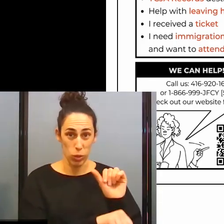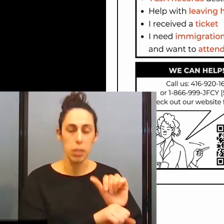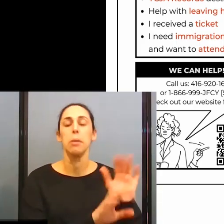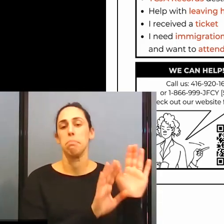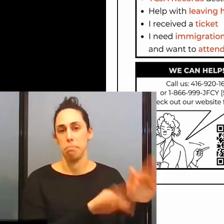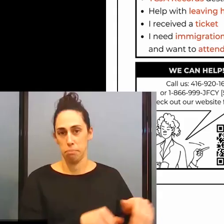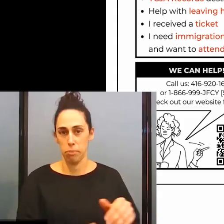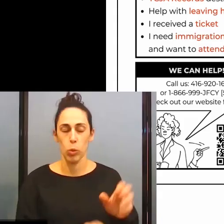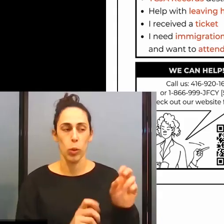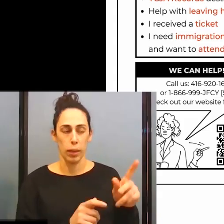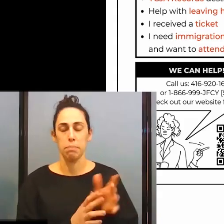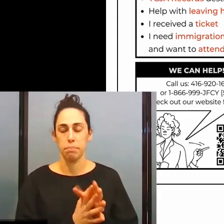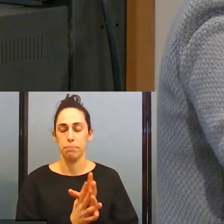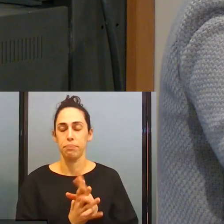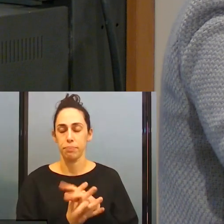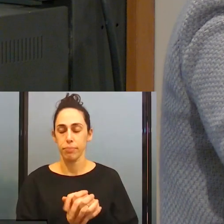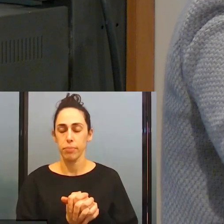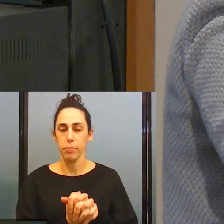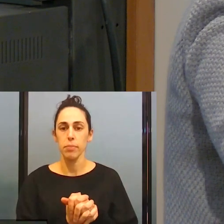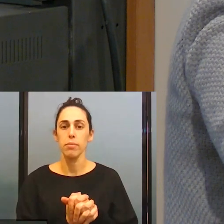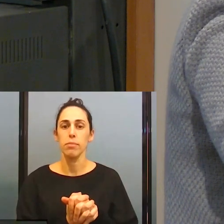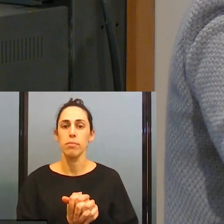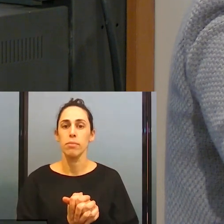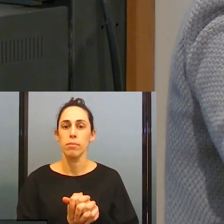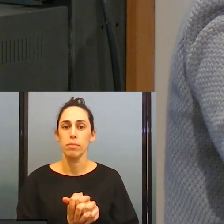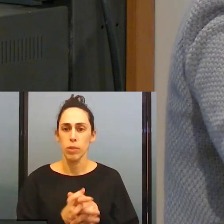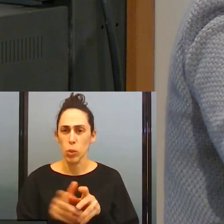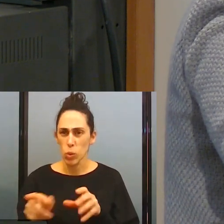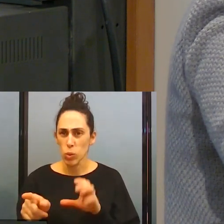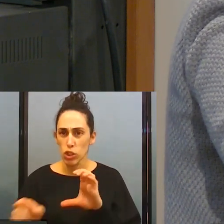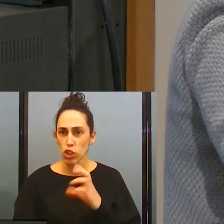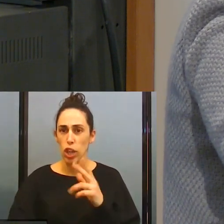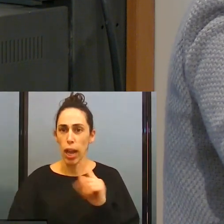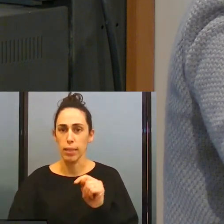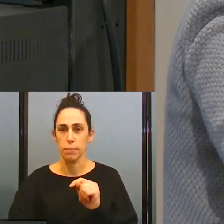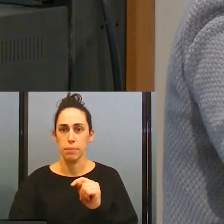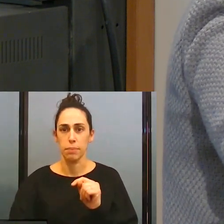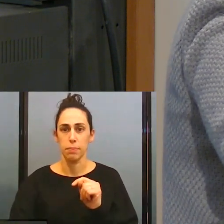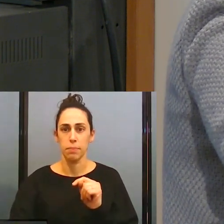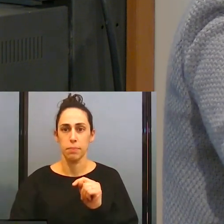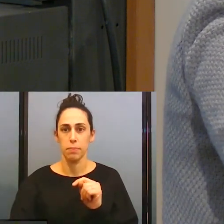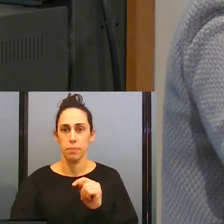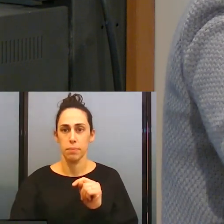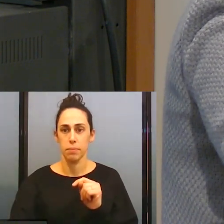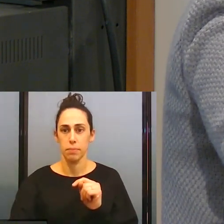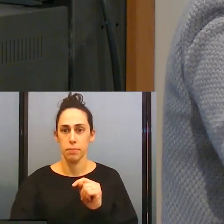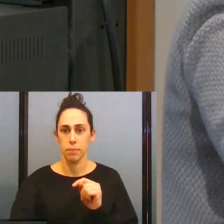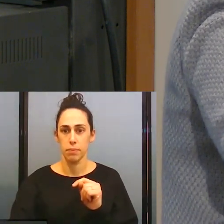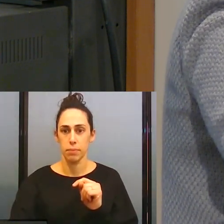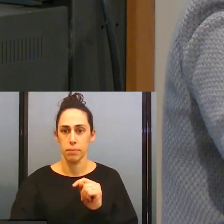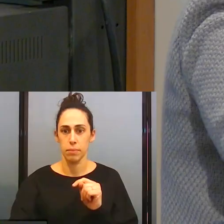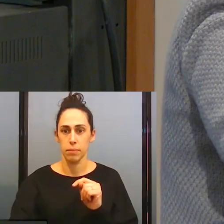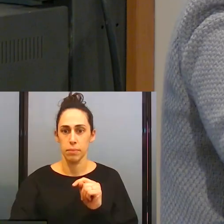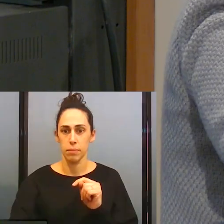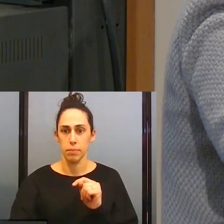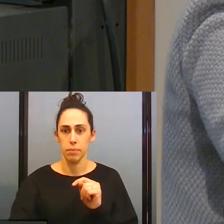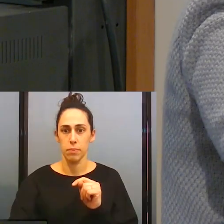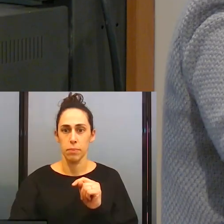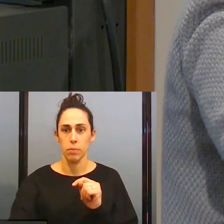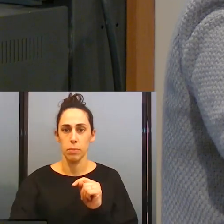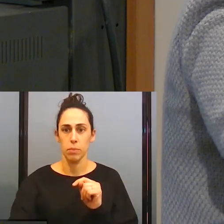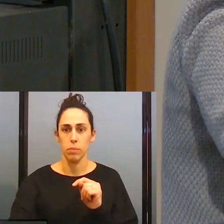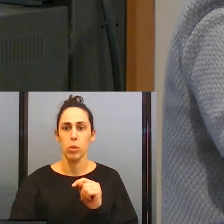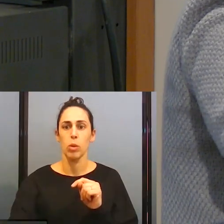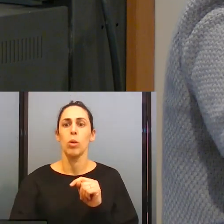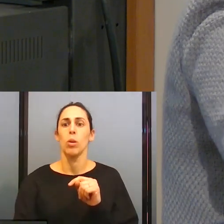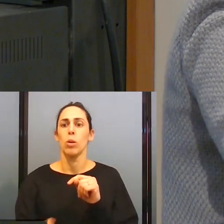We have several questions from the chat. The first is, what is the confidentiality guidelines for healthcare